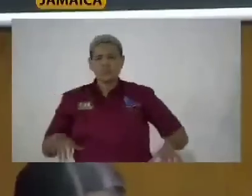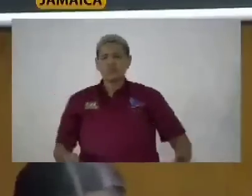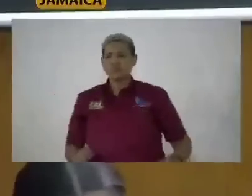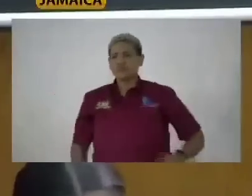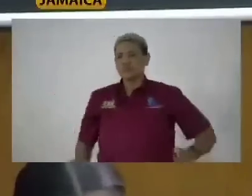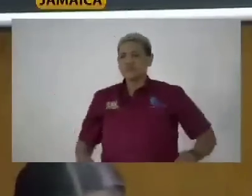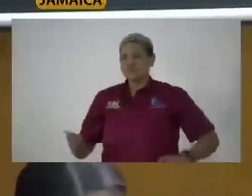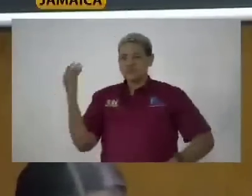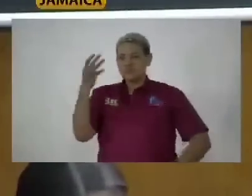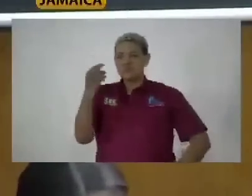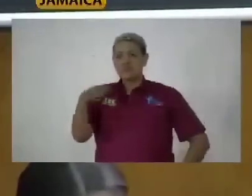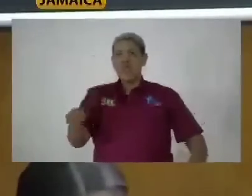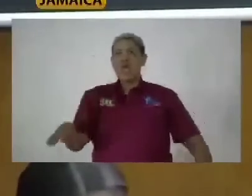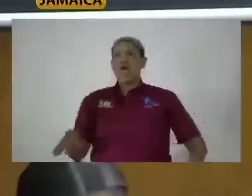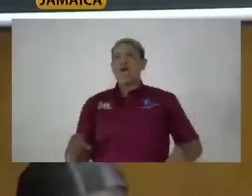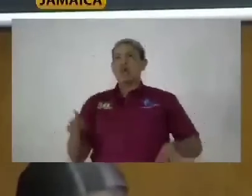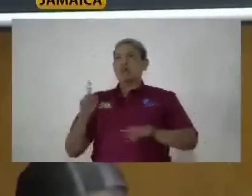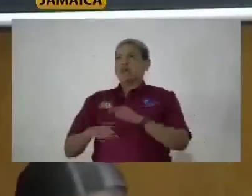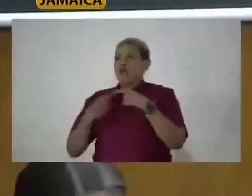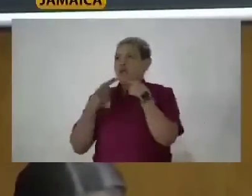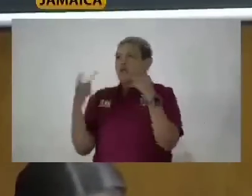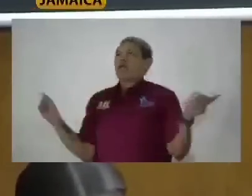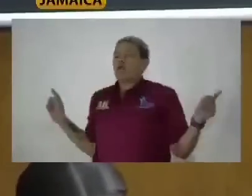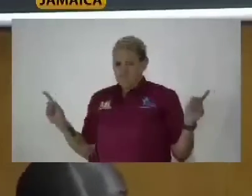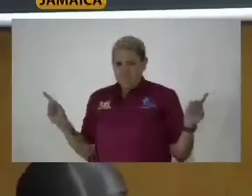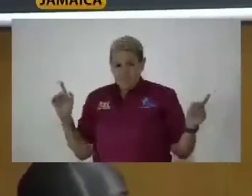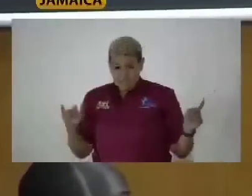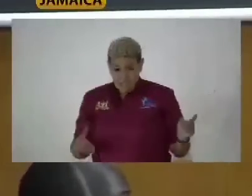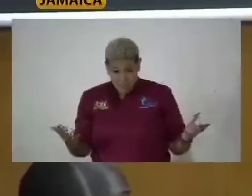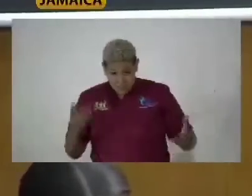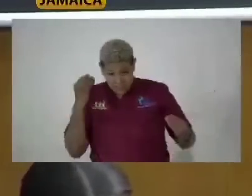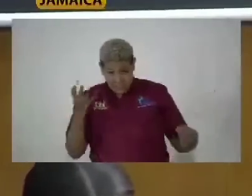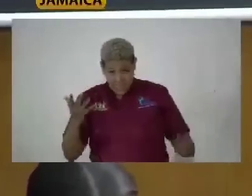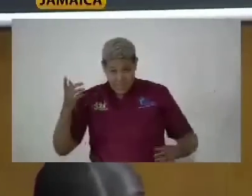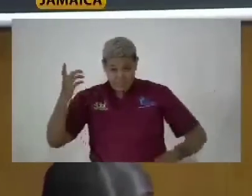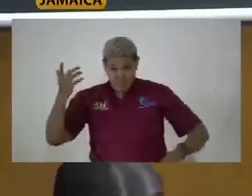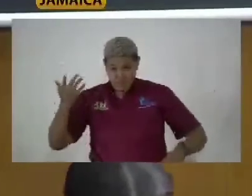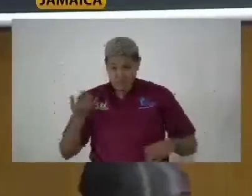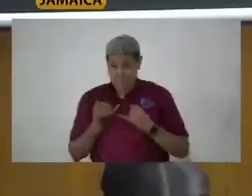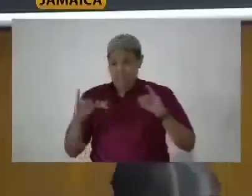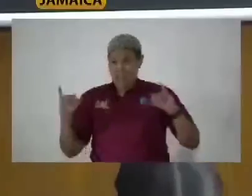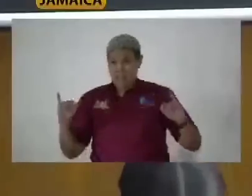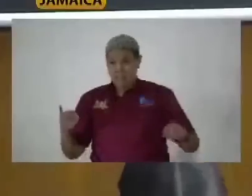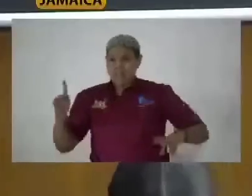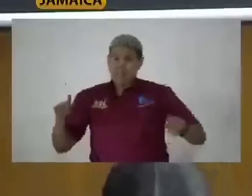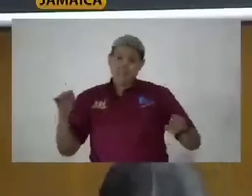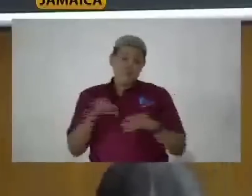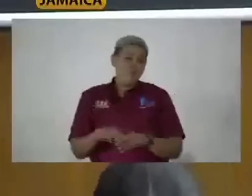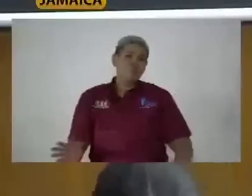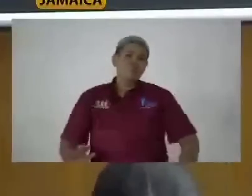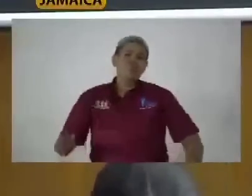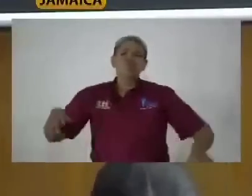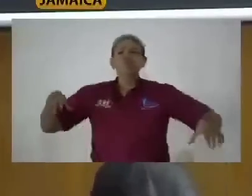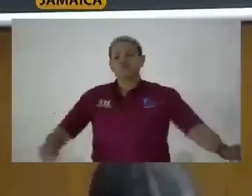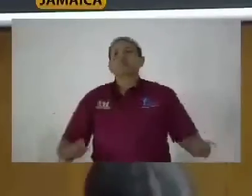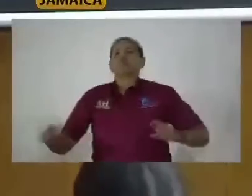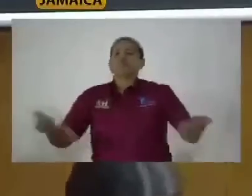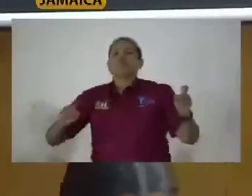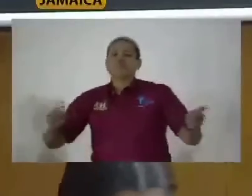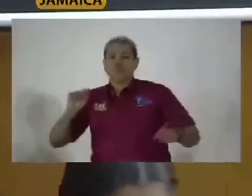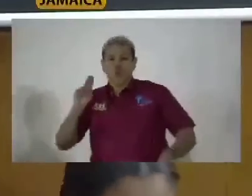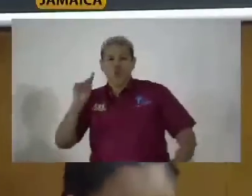ends? Is that what number three is saying? You say you are not calling it because you